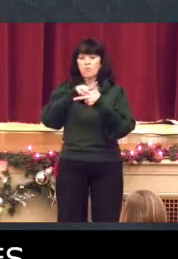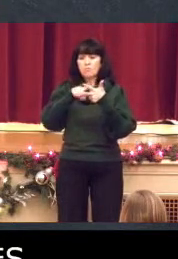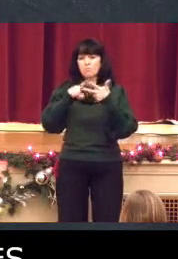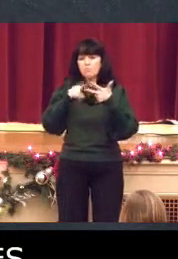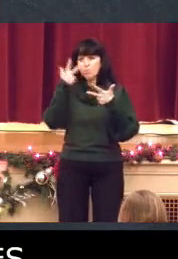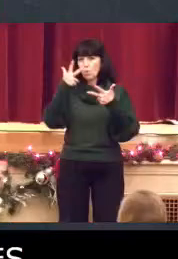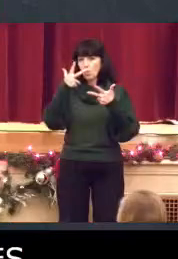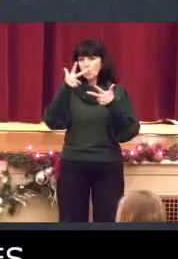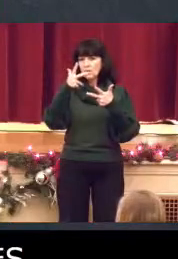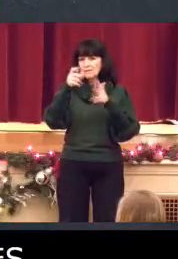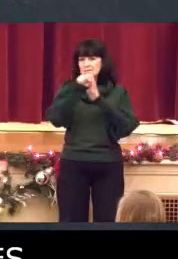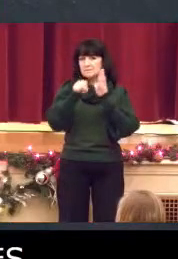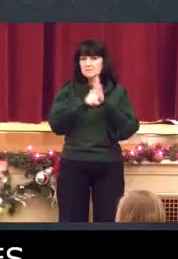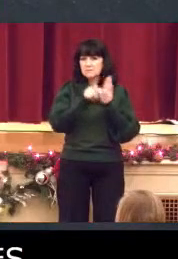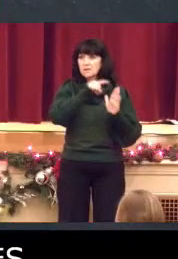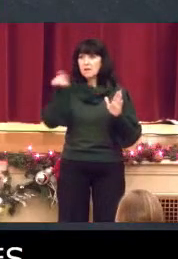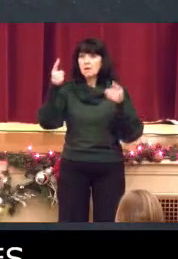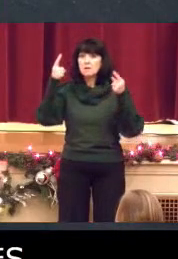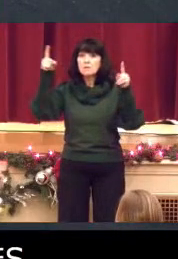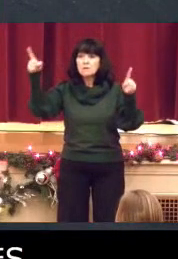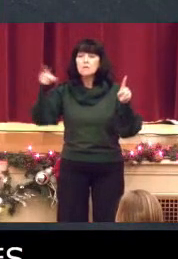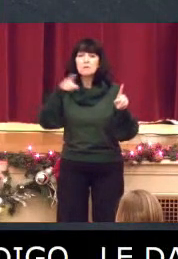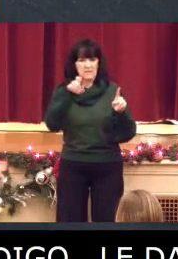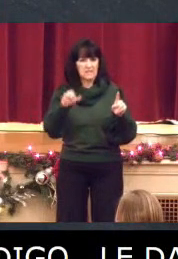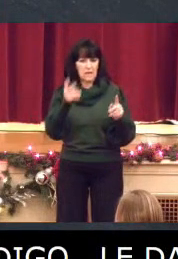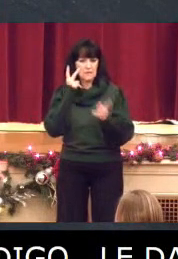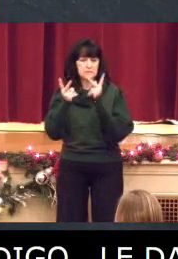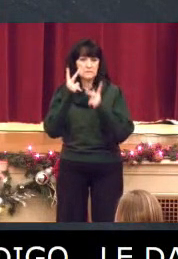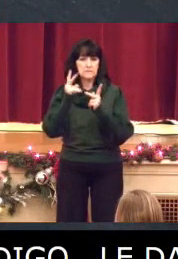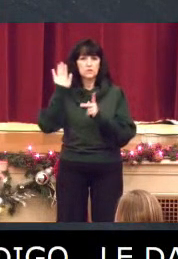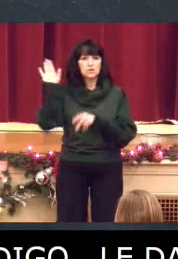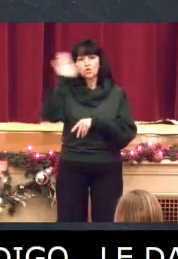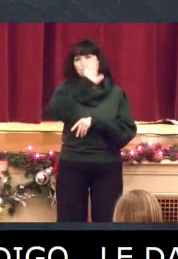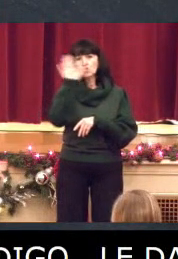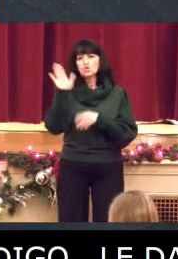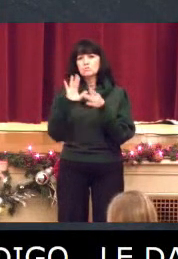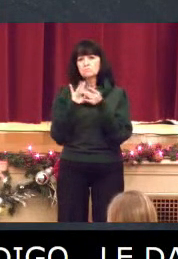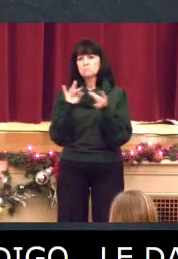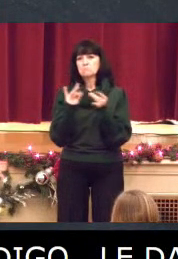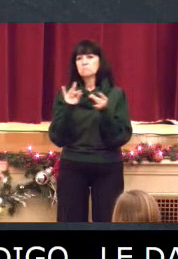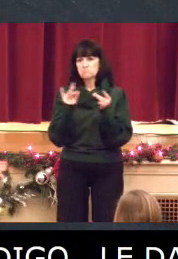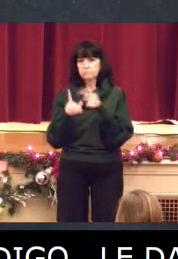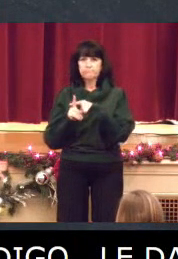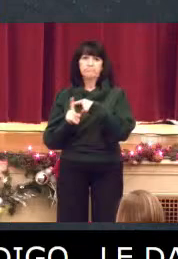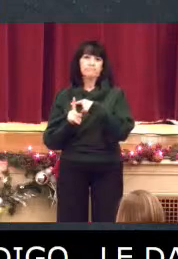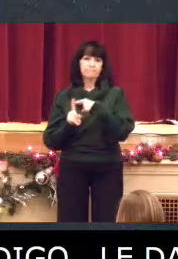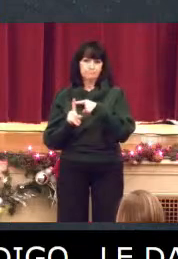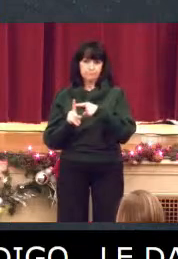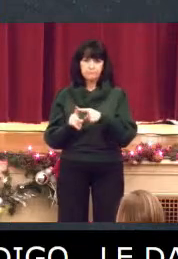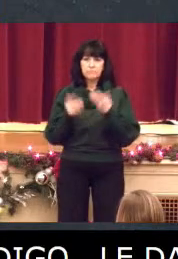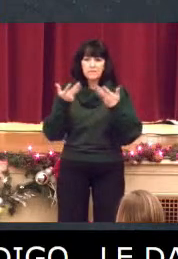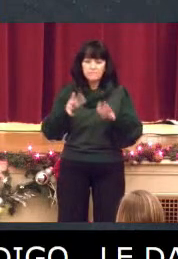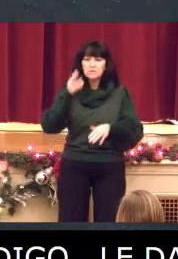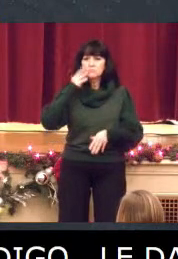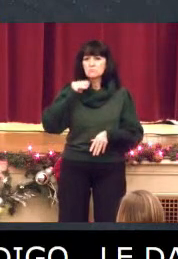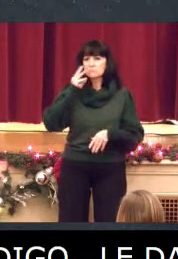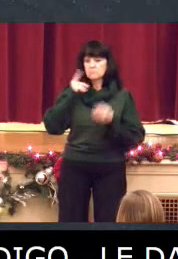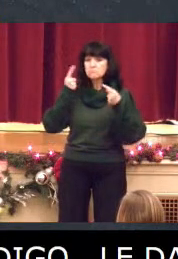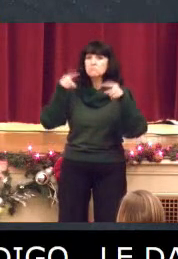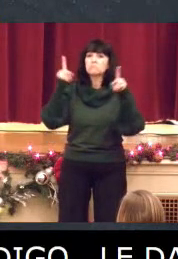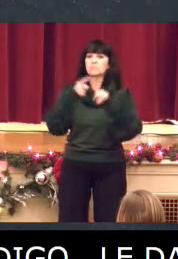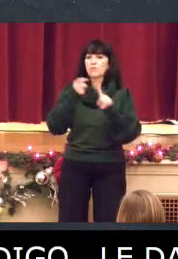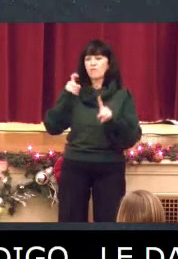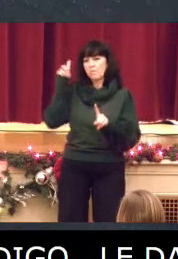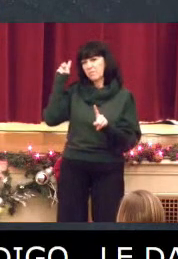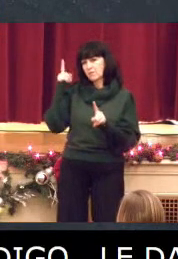I have another, it's not really a question. I think it's more of an experience